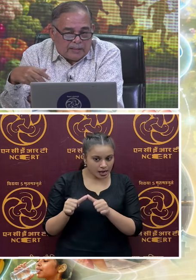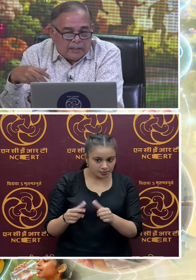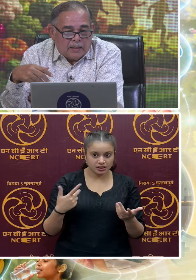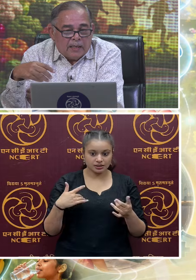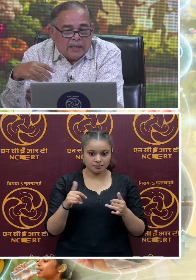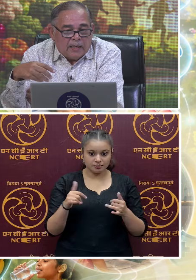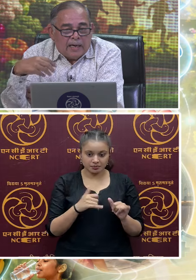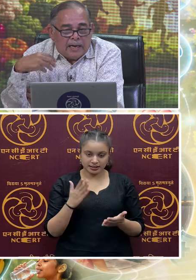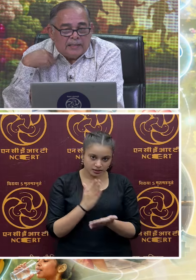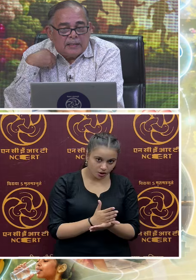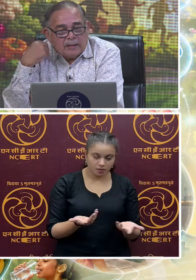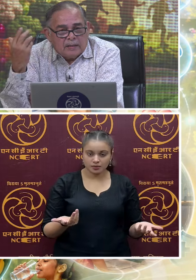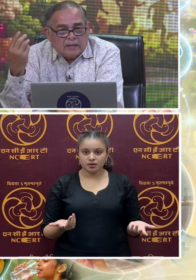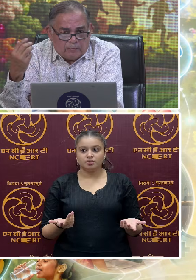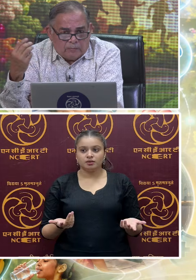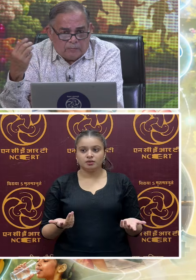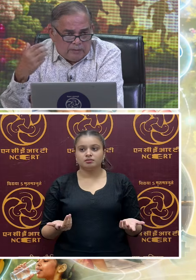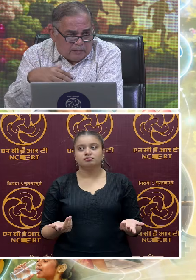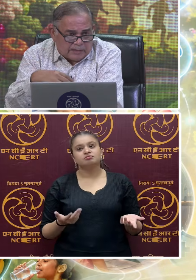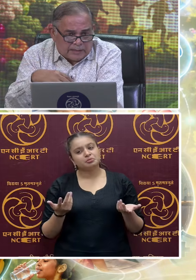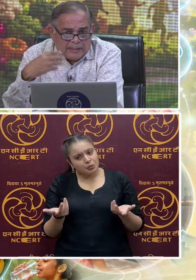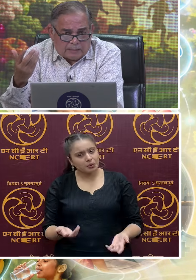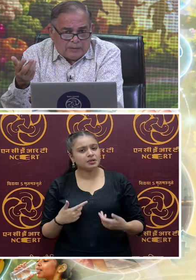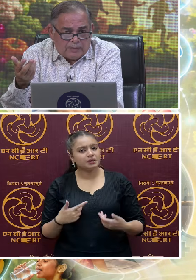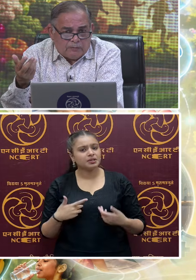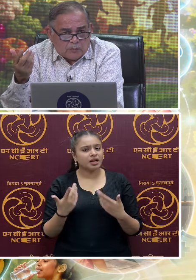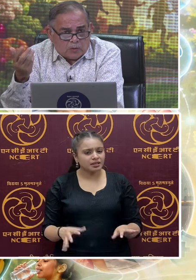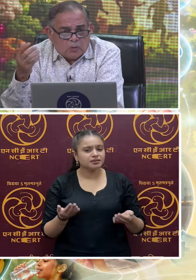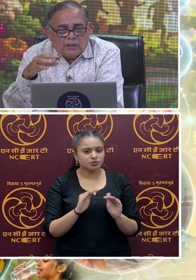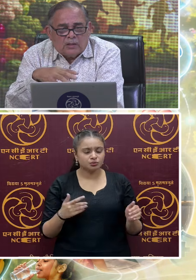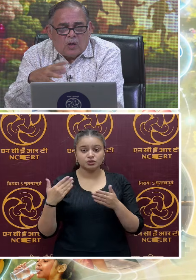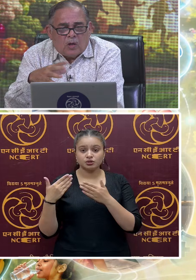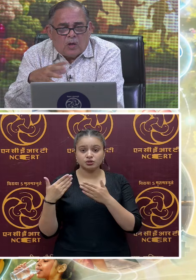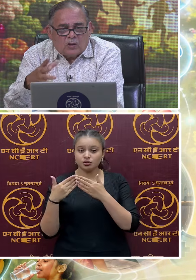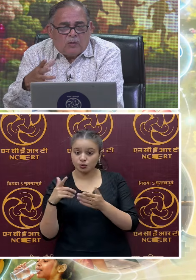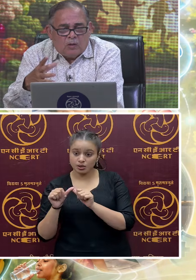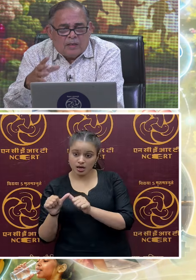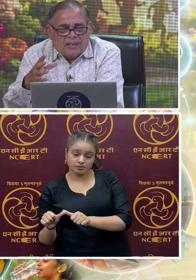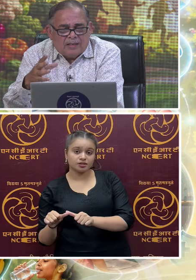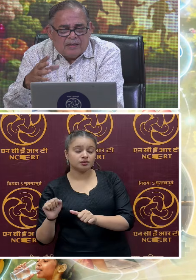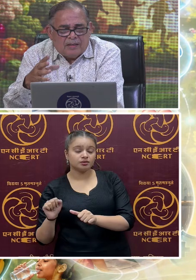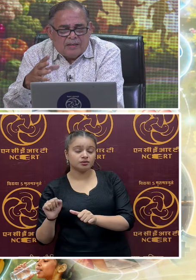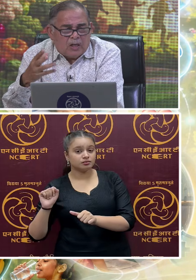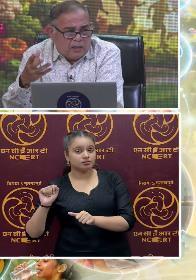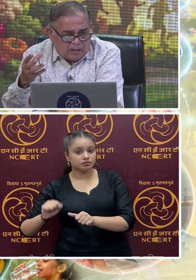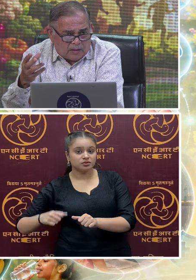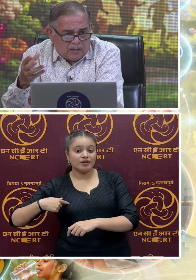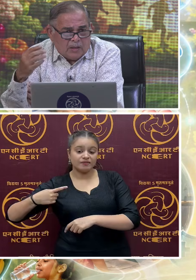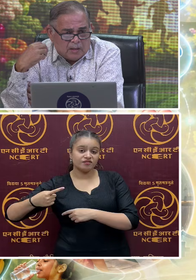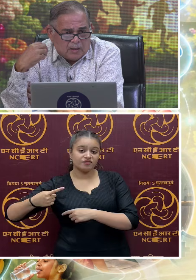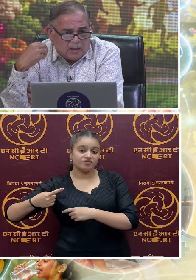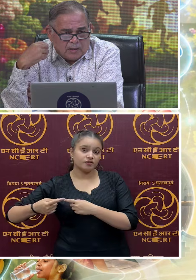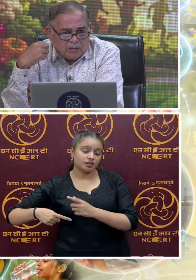stop playing, and whenever the child is absent from the school, there is a loss of